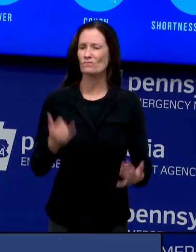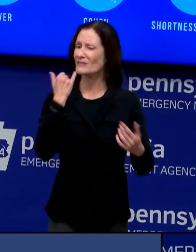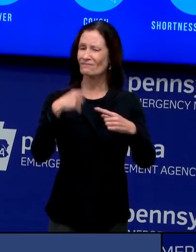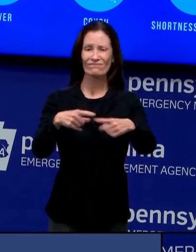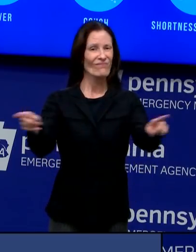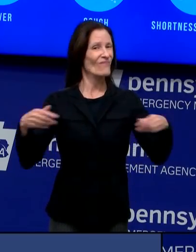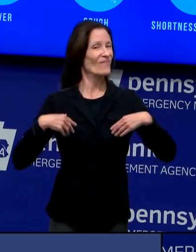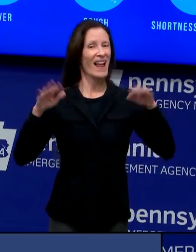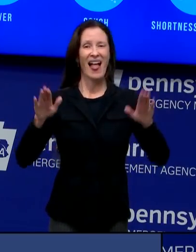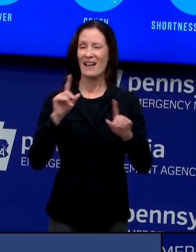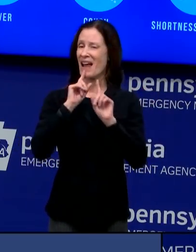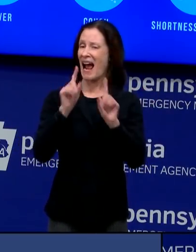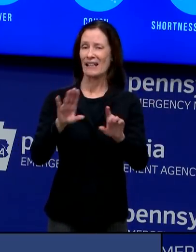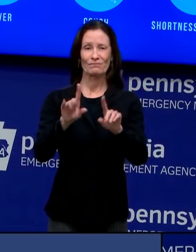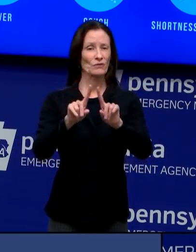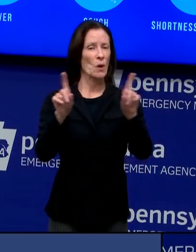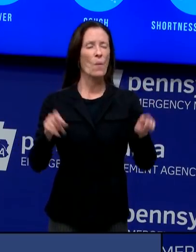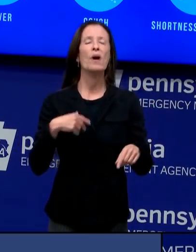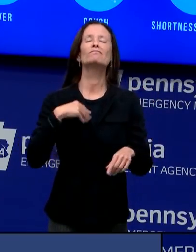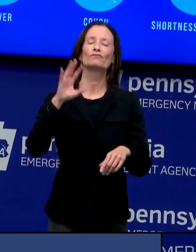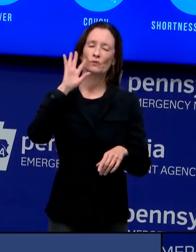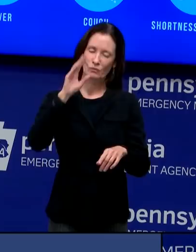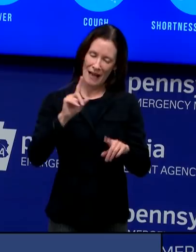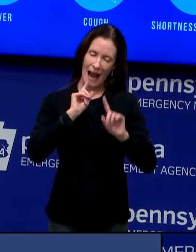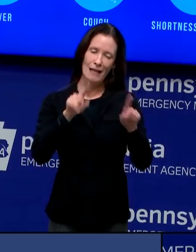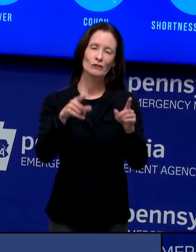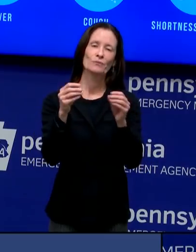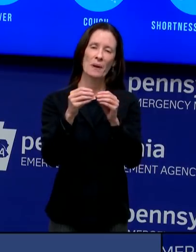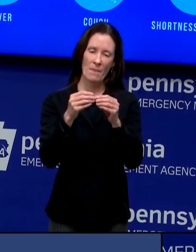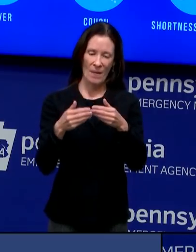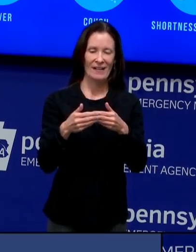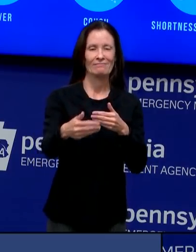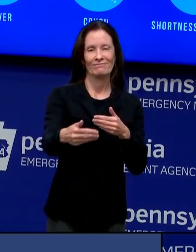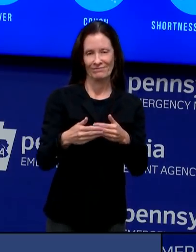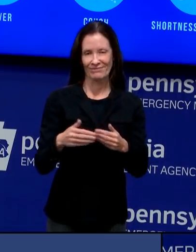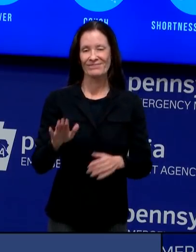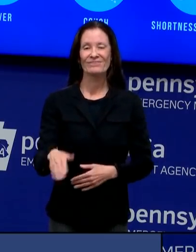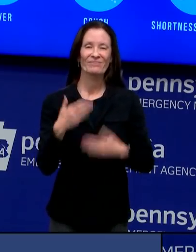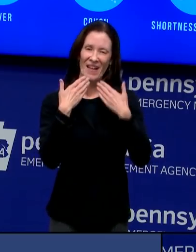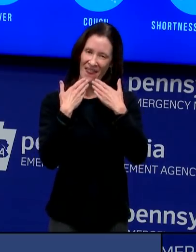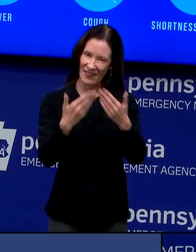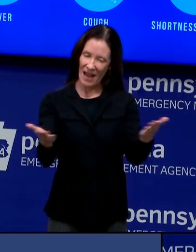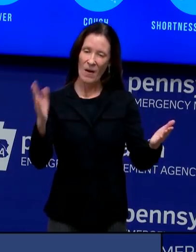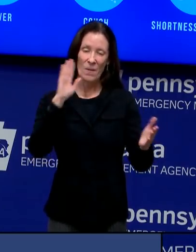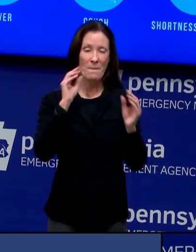will follow up within the next 24 hours. Thank you so much, and our next briefing will be tomorrow.